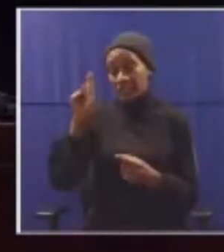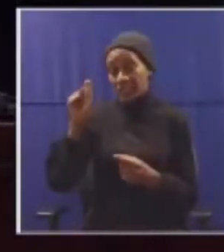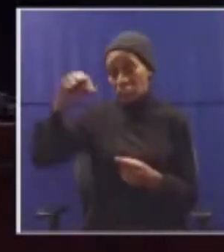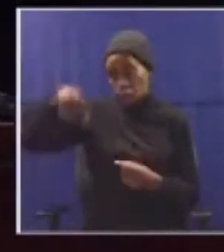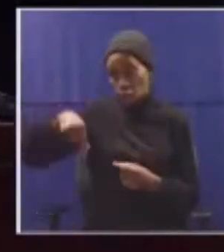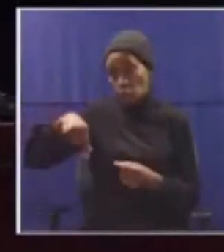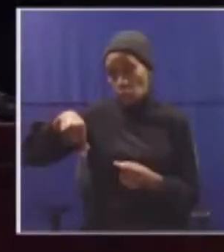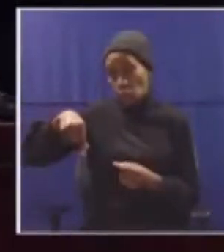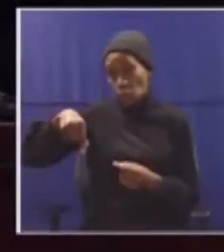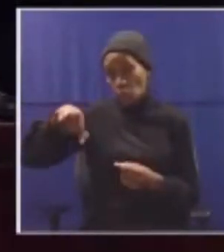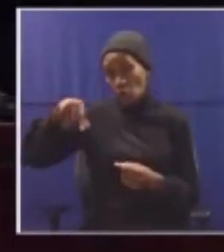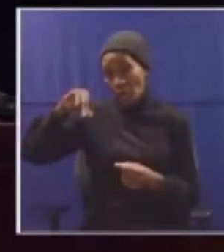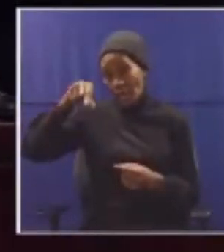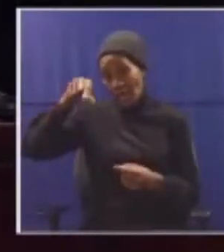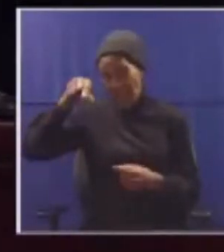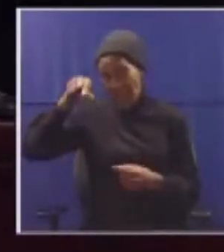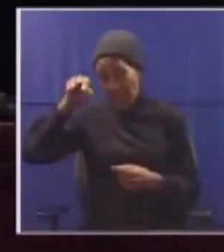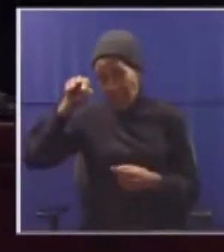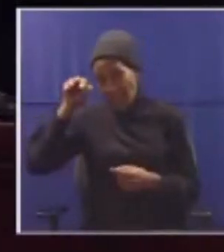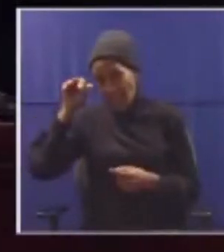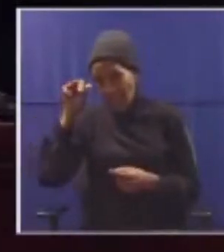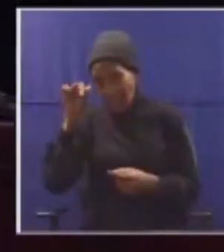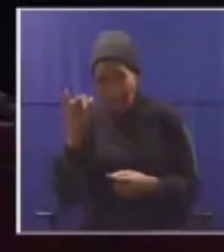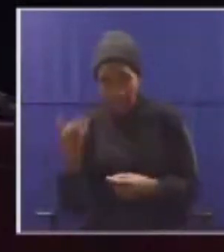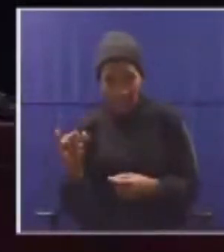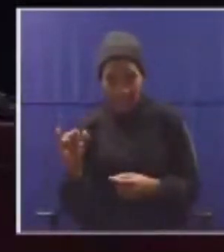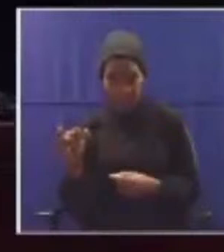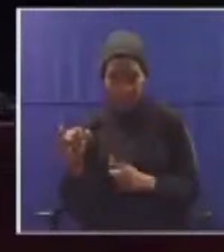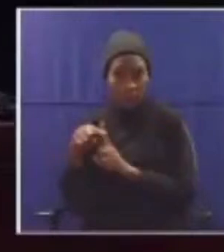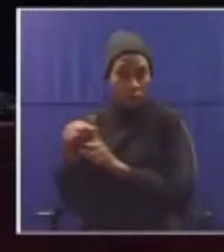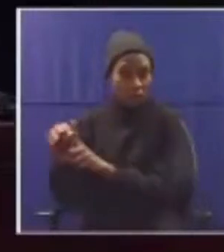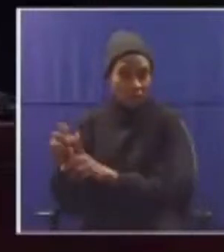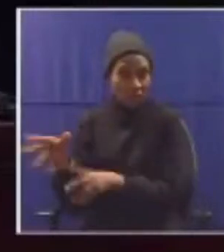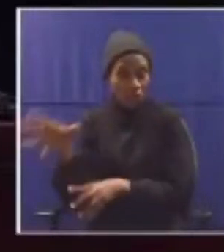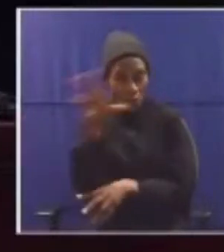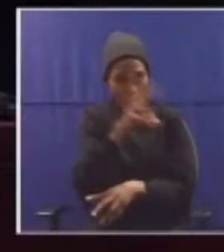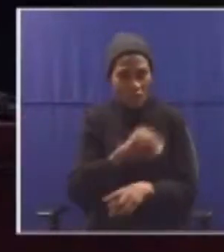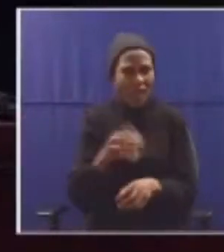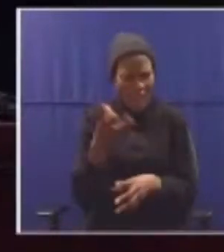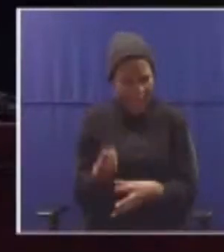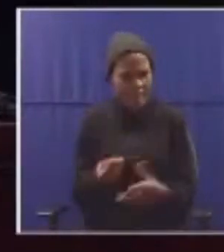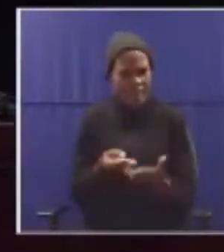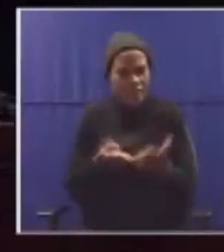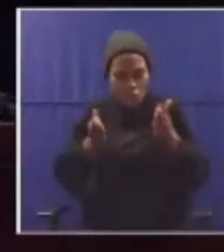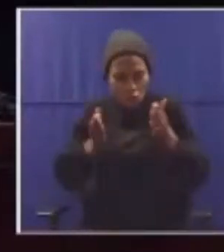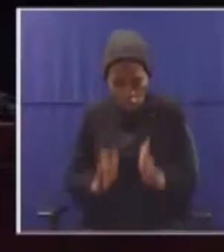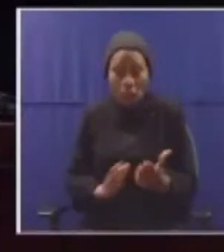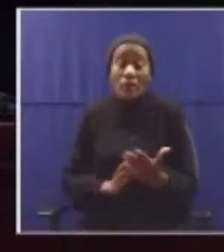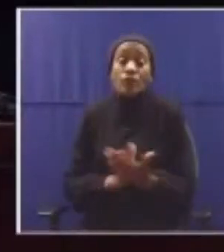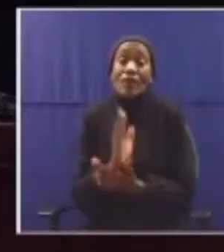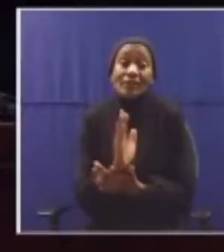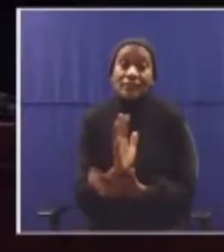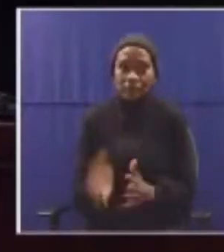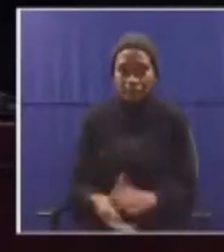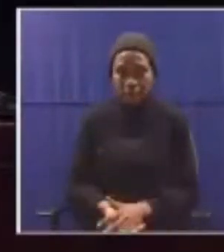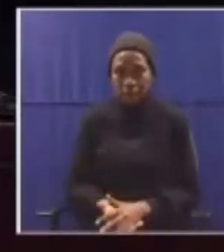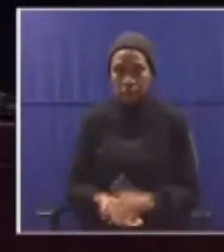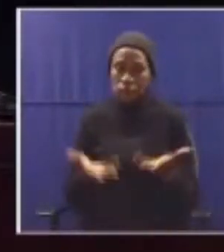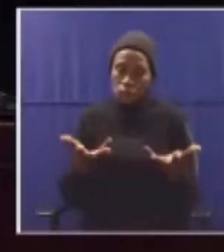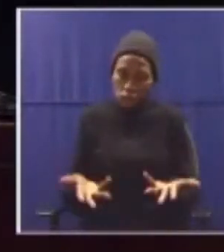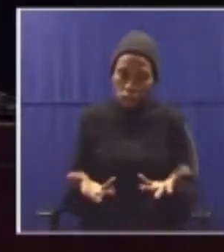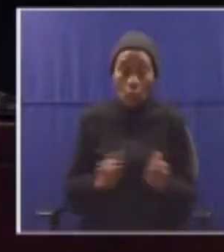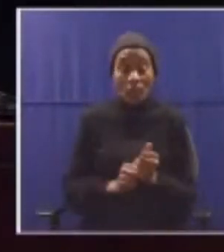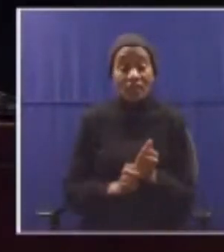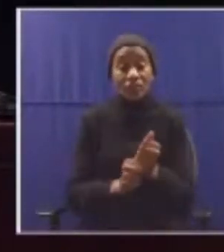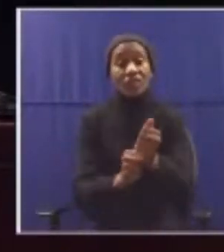LGBTQIA, are human rights. According to Human Dignity Trust, a